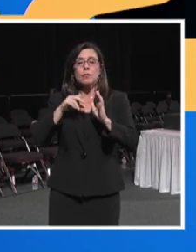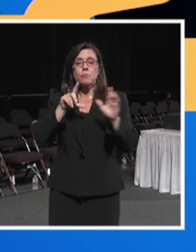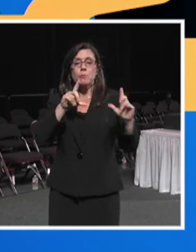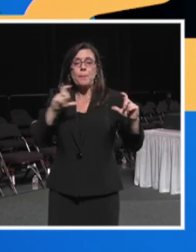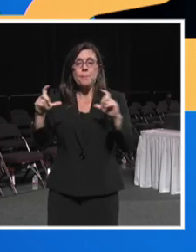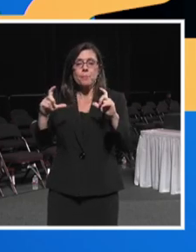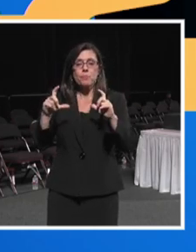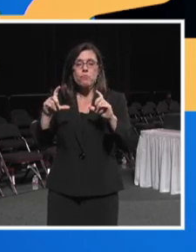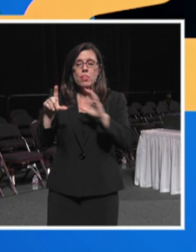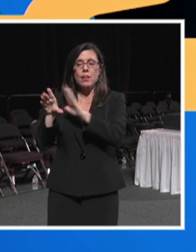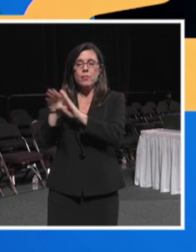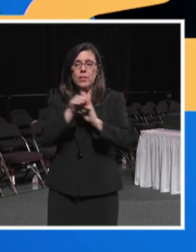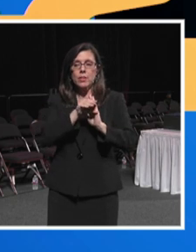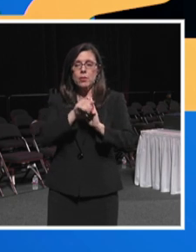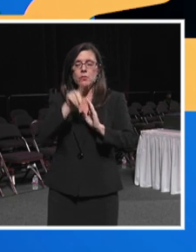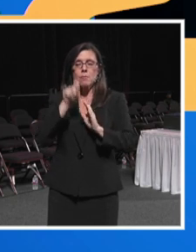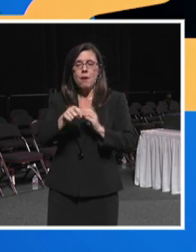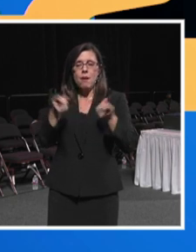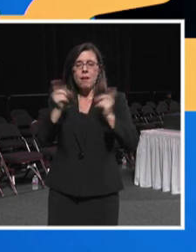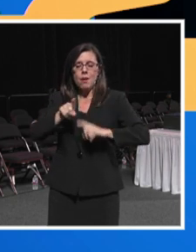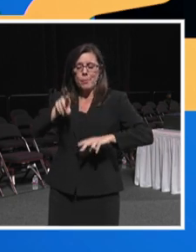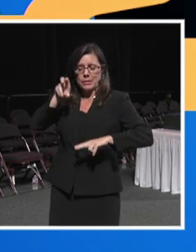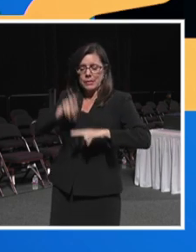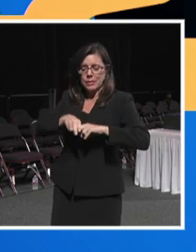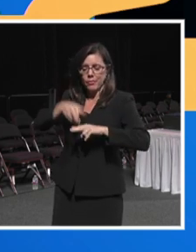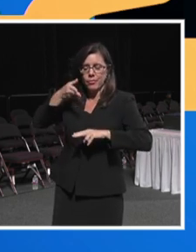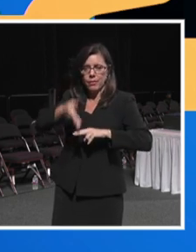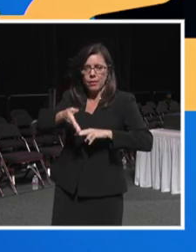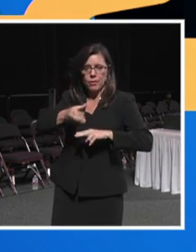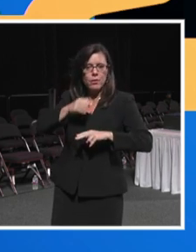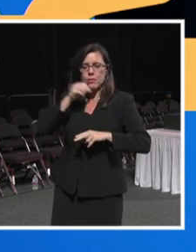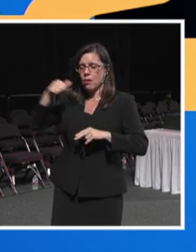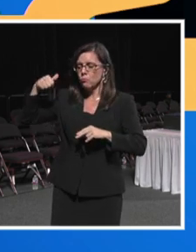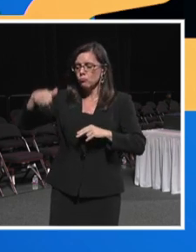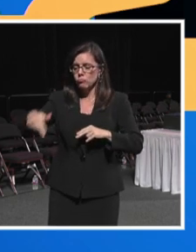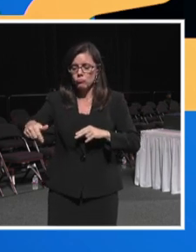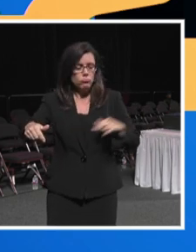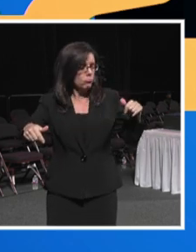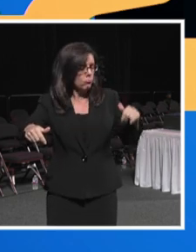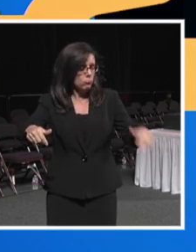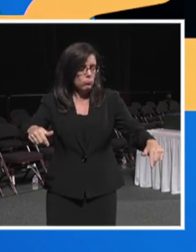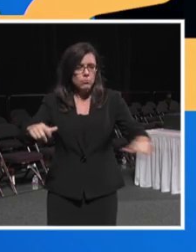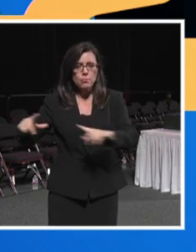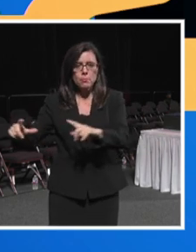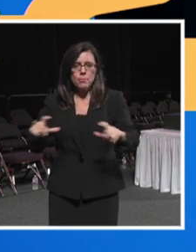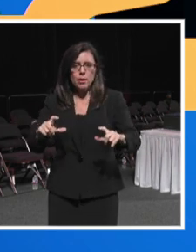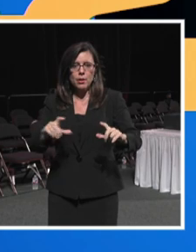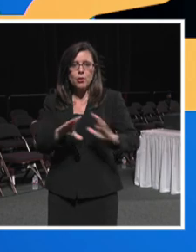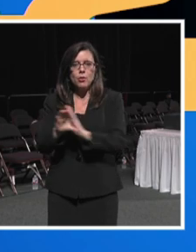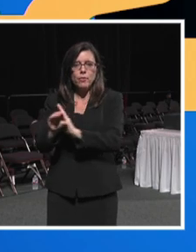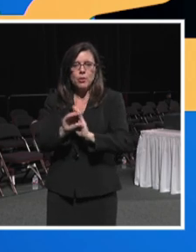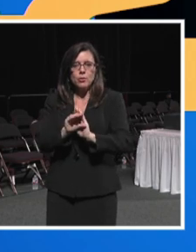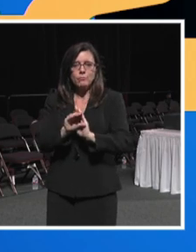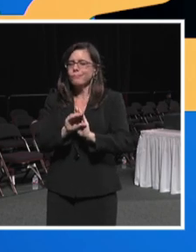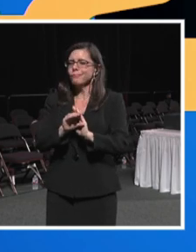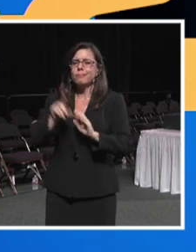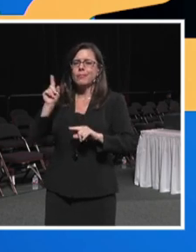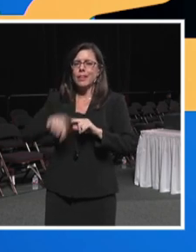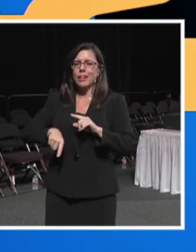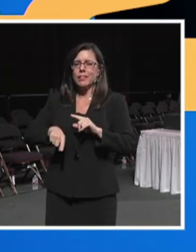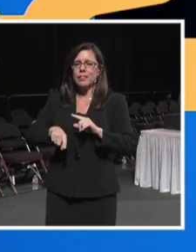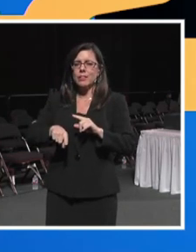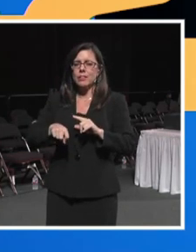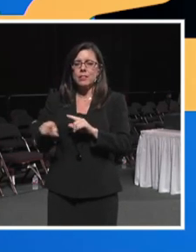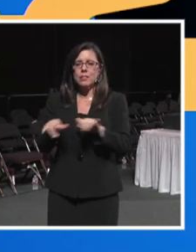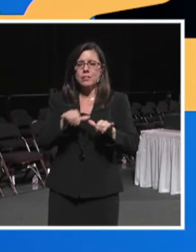videos will need to be taken from your seat. Please do not walk down to the bottom of the aisle to take photographs or